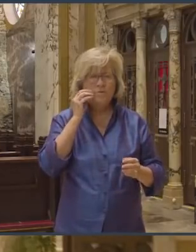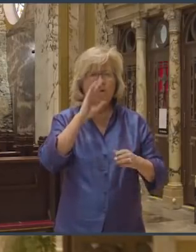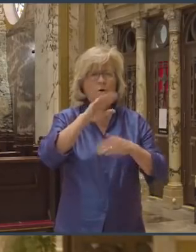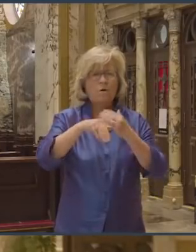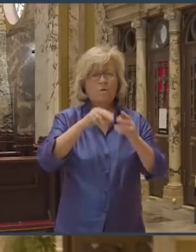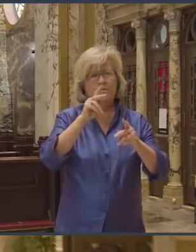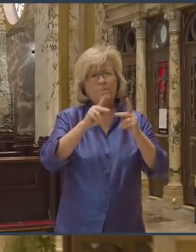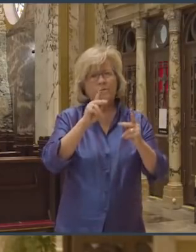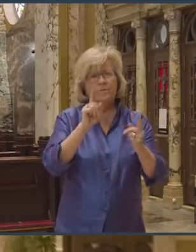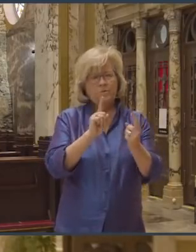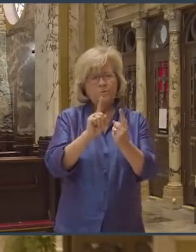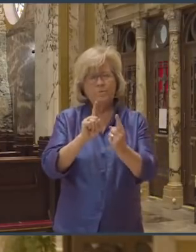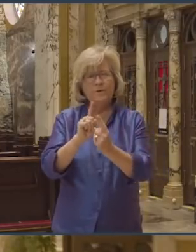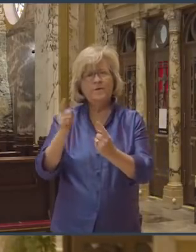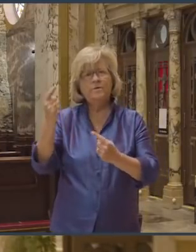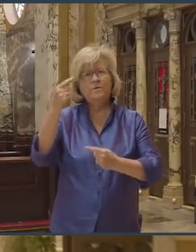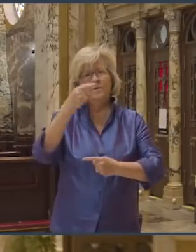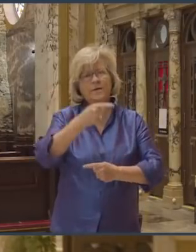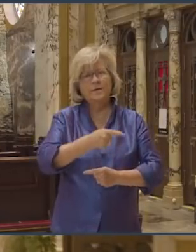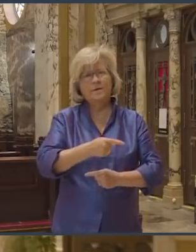peace today.